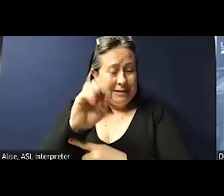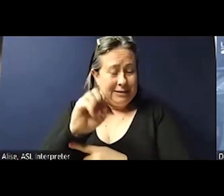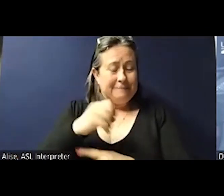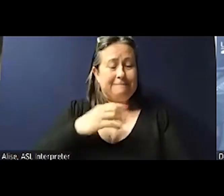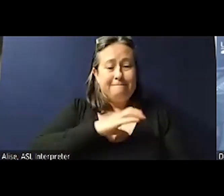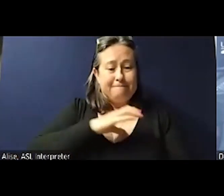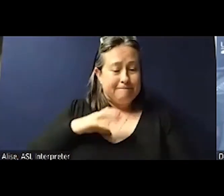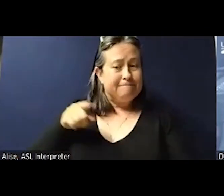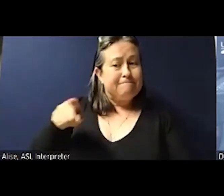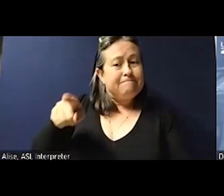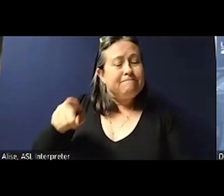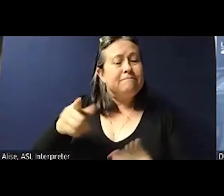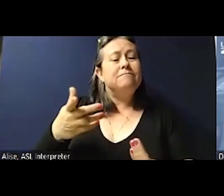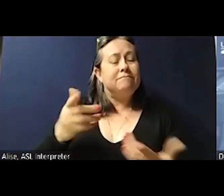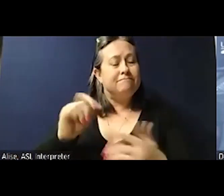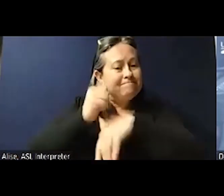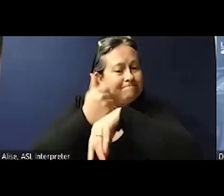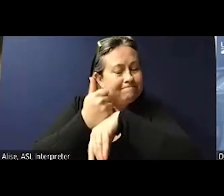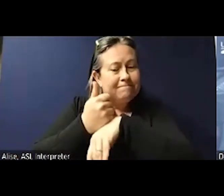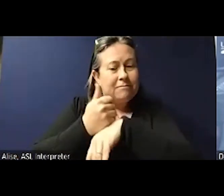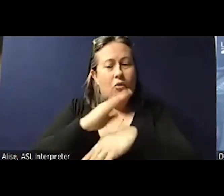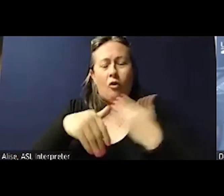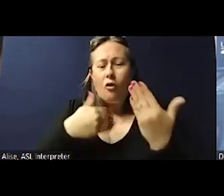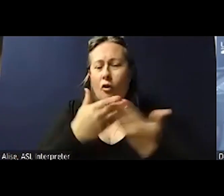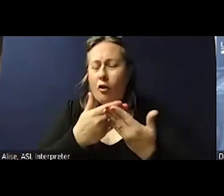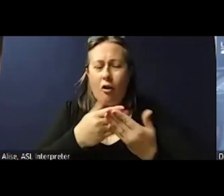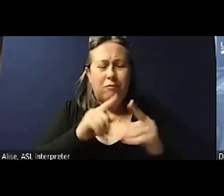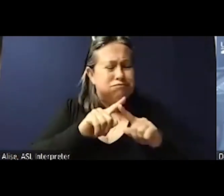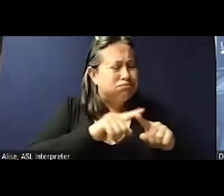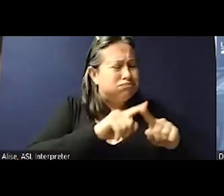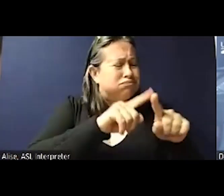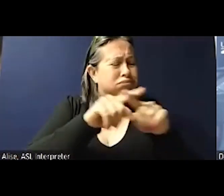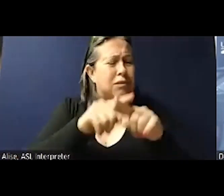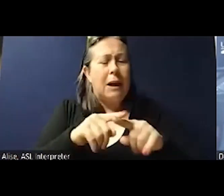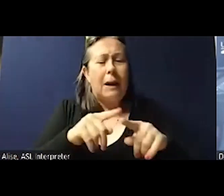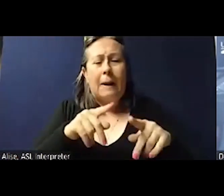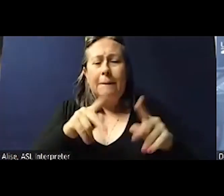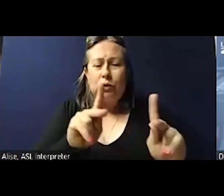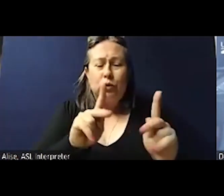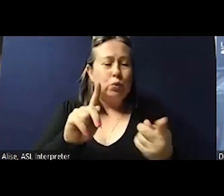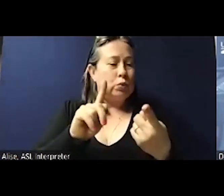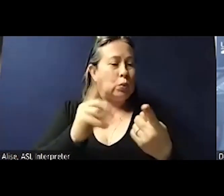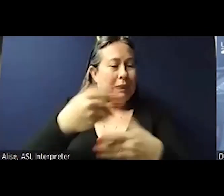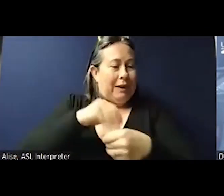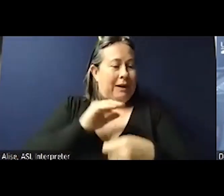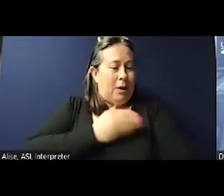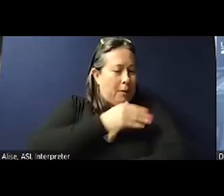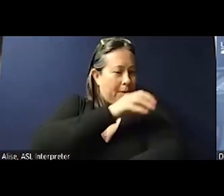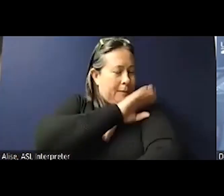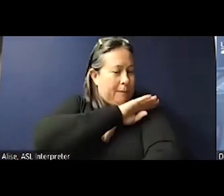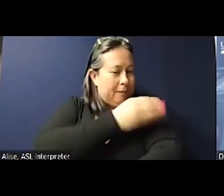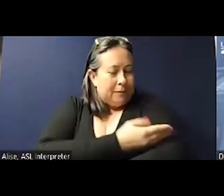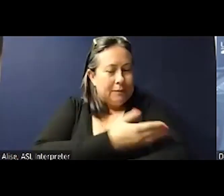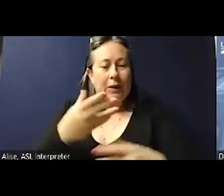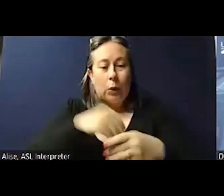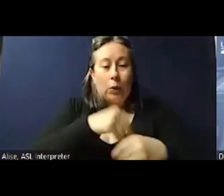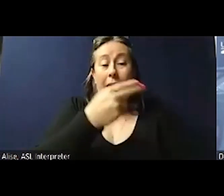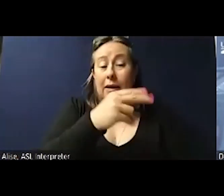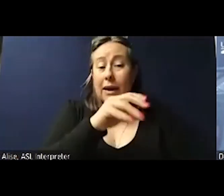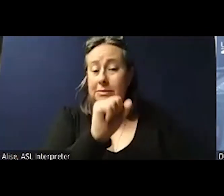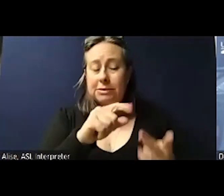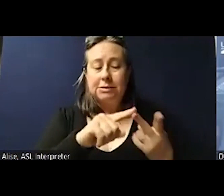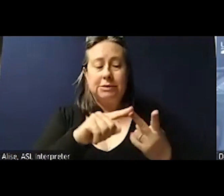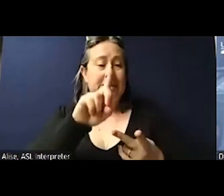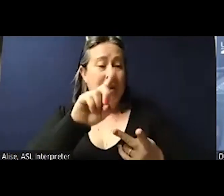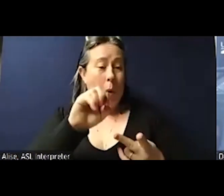whole of government effort to unleash every possible asset within our power. This includes the Department of Health and Human Services, Department